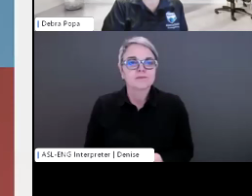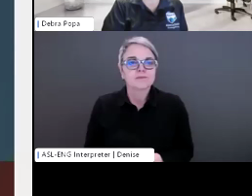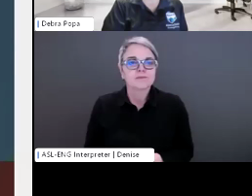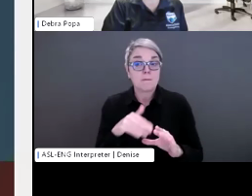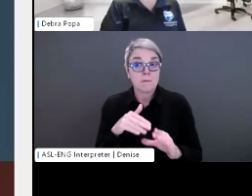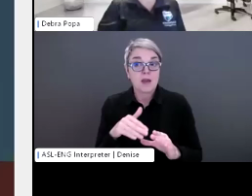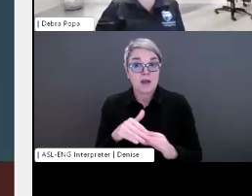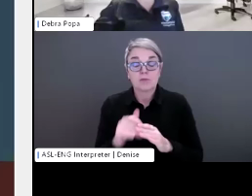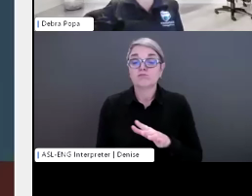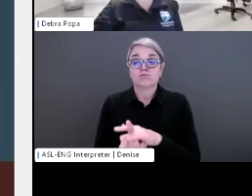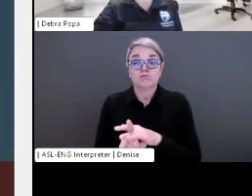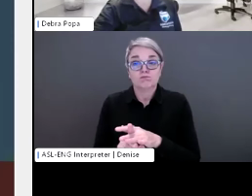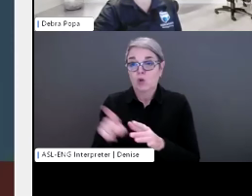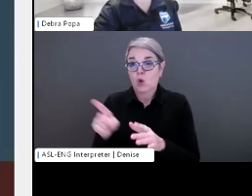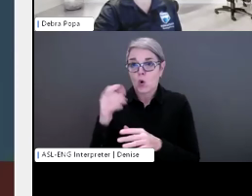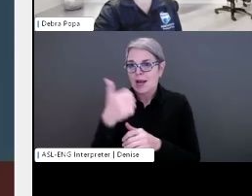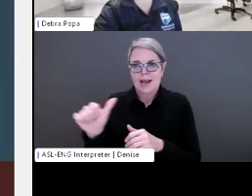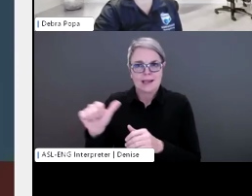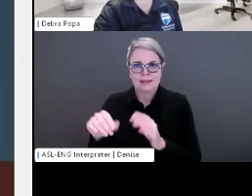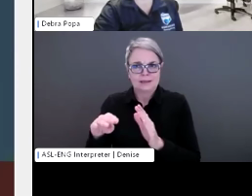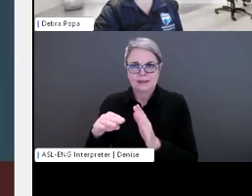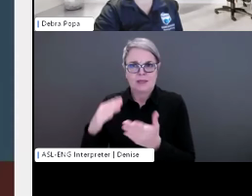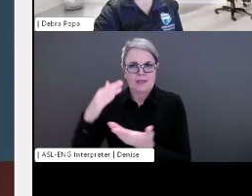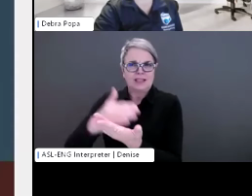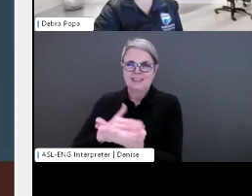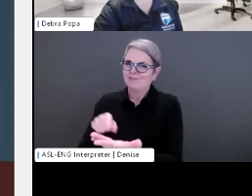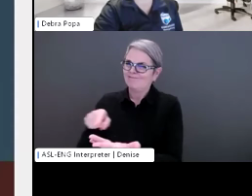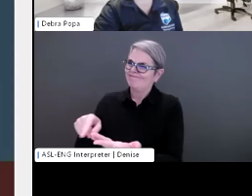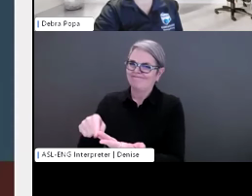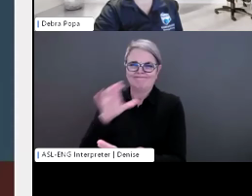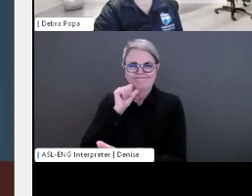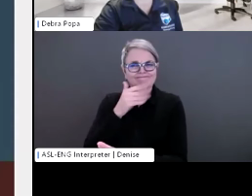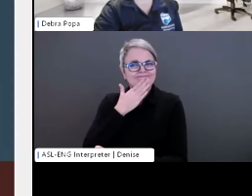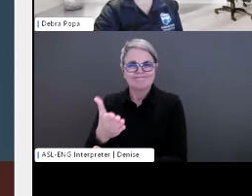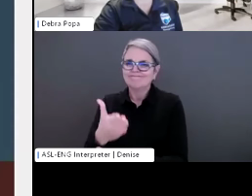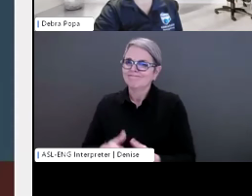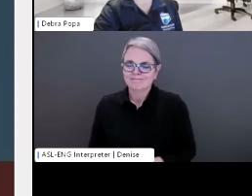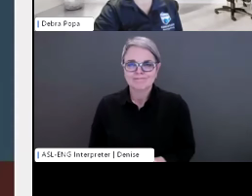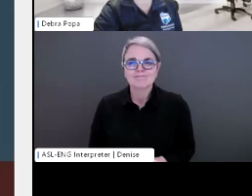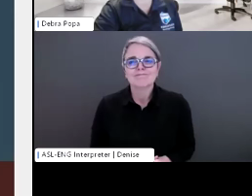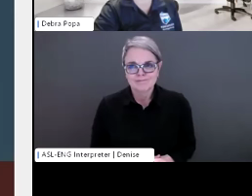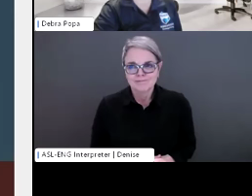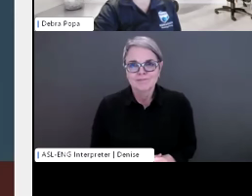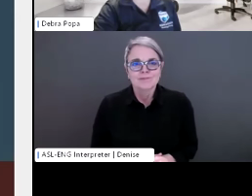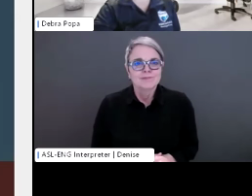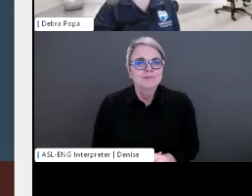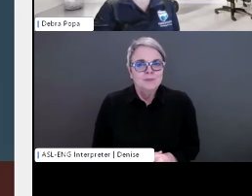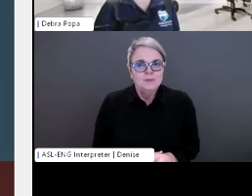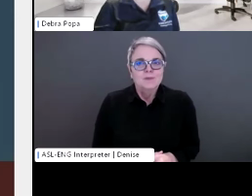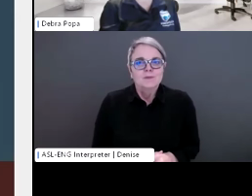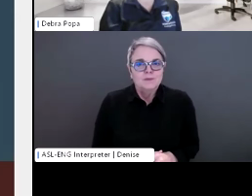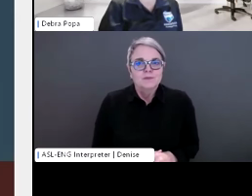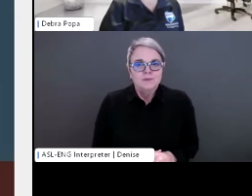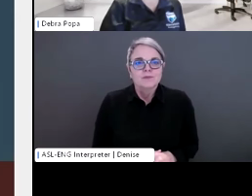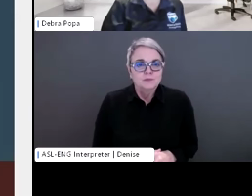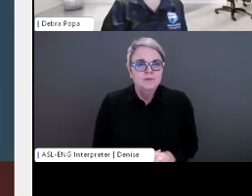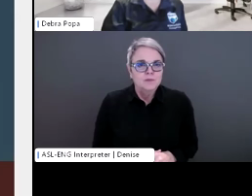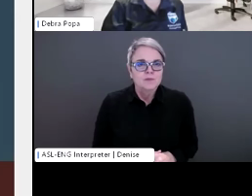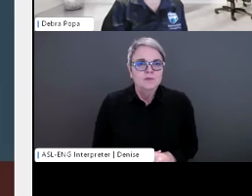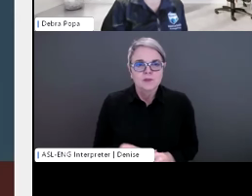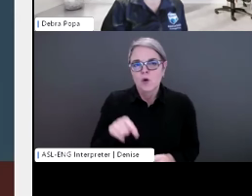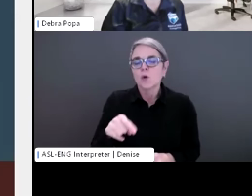your email address appears on any compromised lists. So yeah, next time you visit, make sure you hit